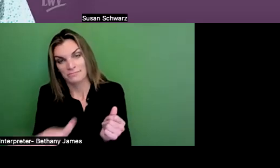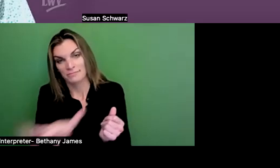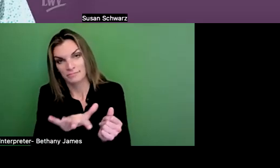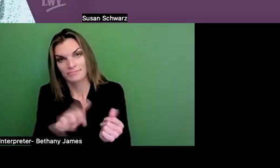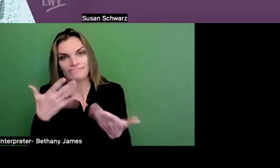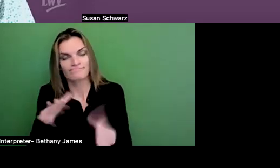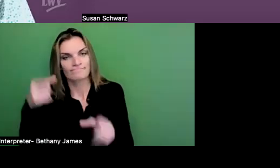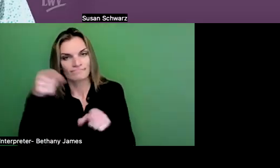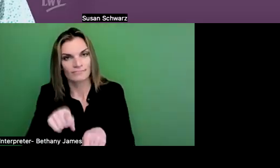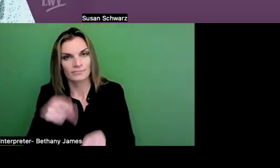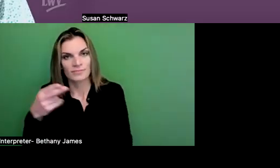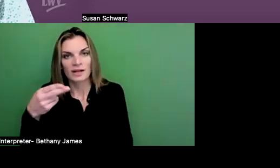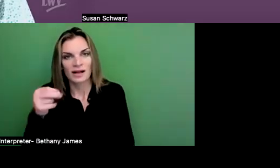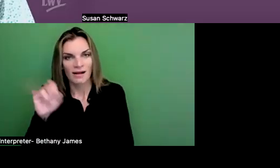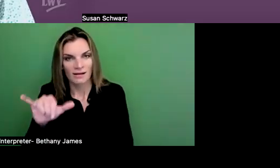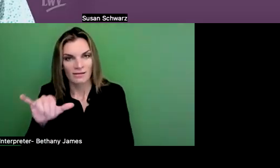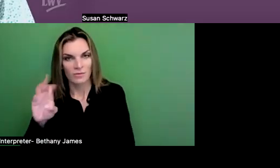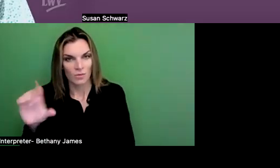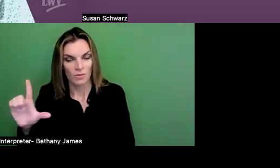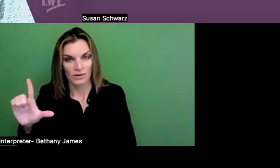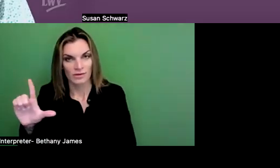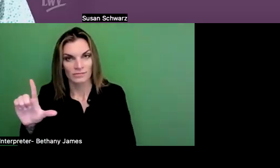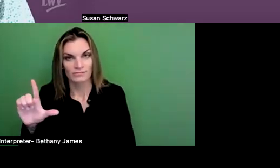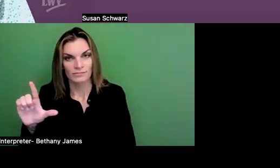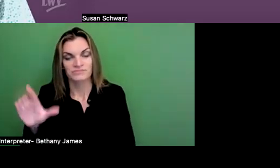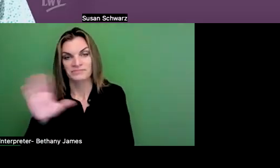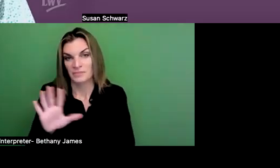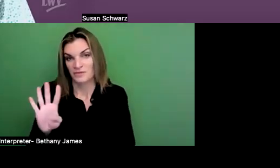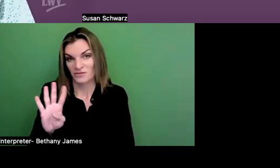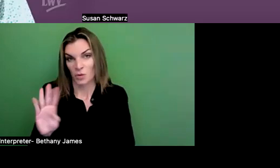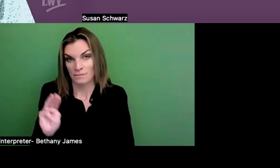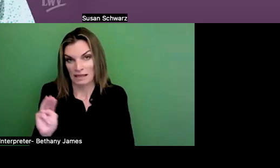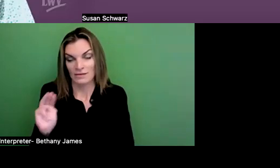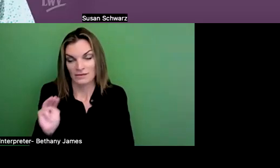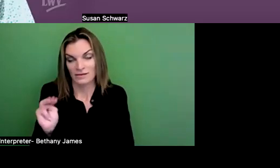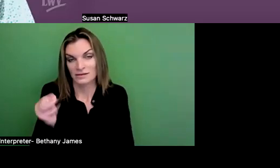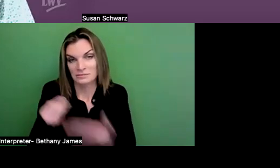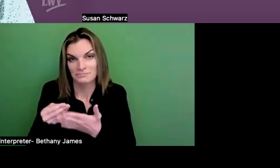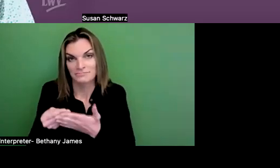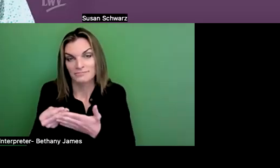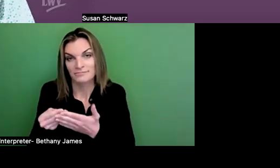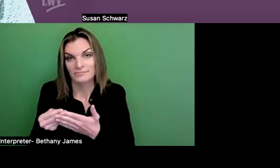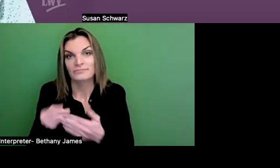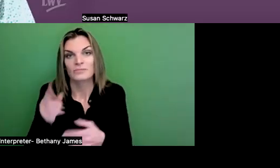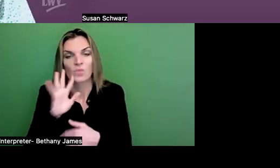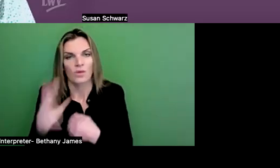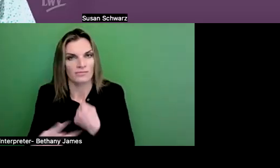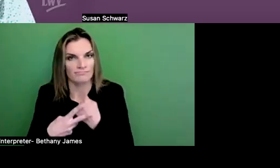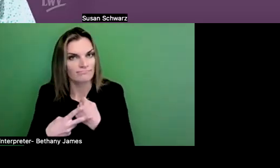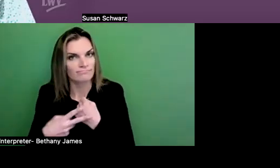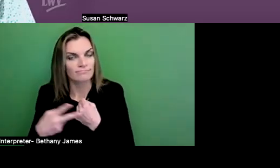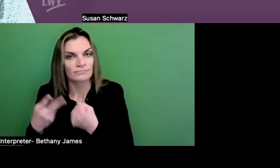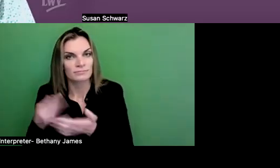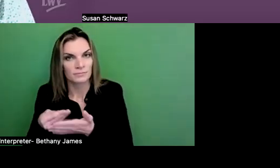with Honeywell to tune of $4 million with guaranteed savings to us. We will redo